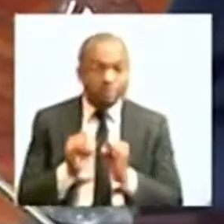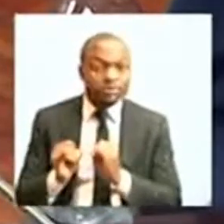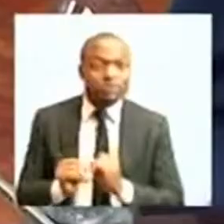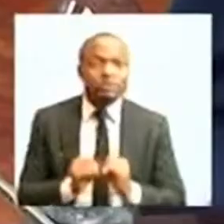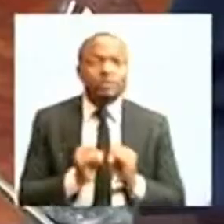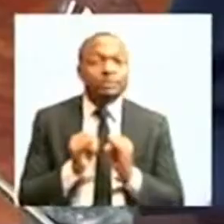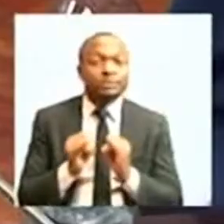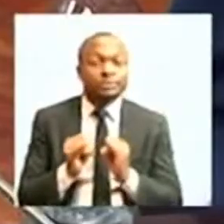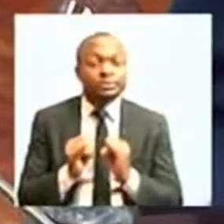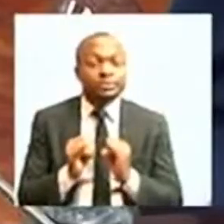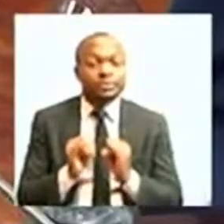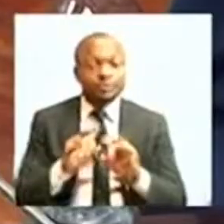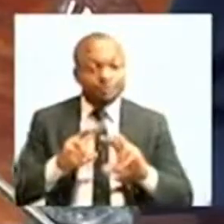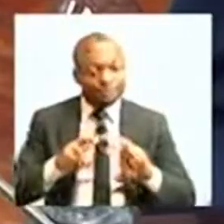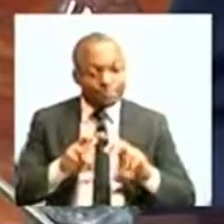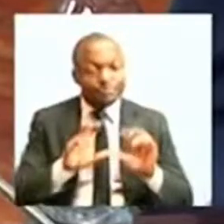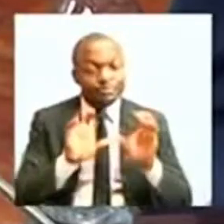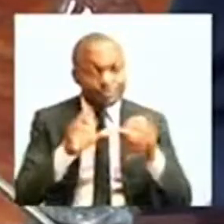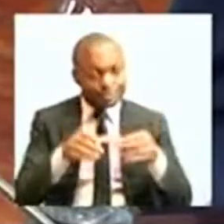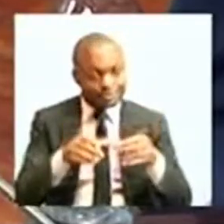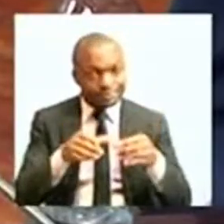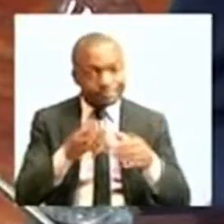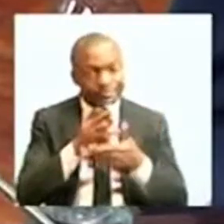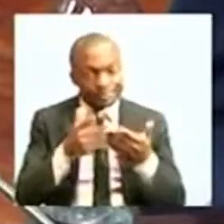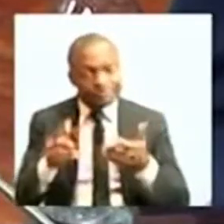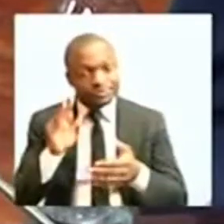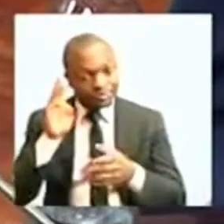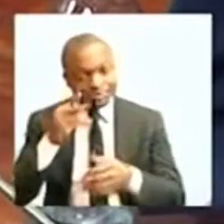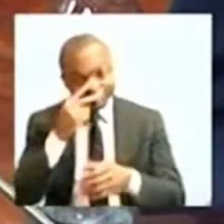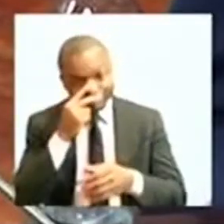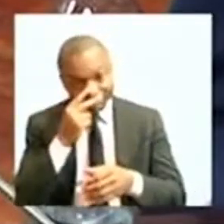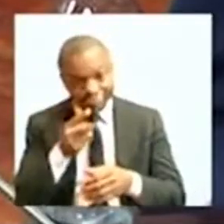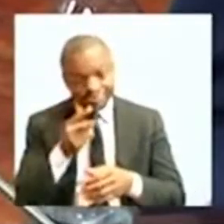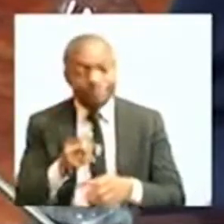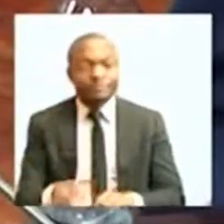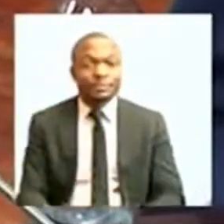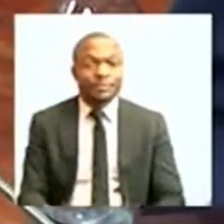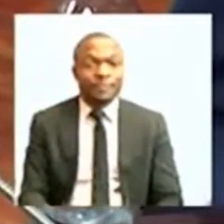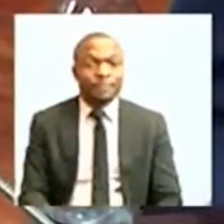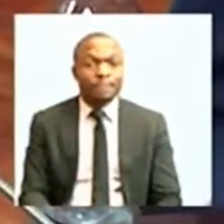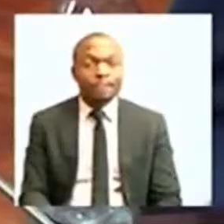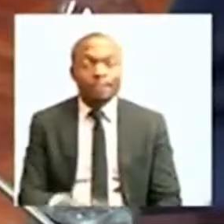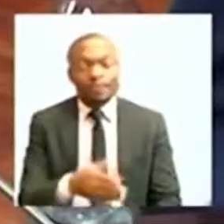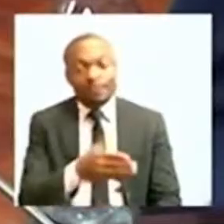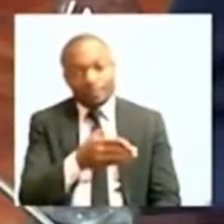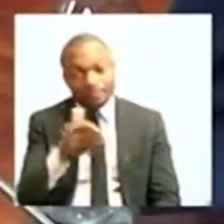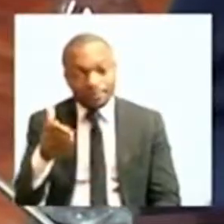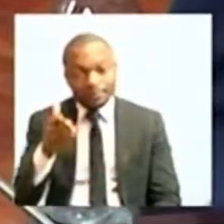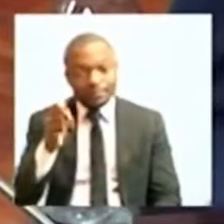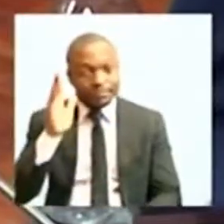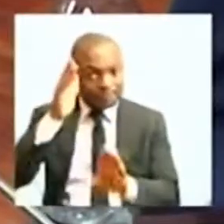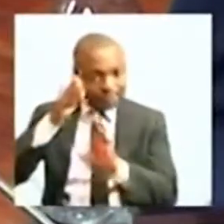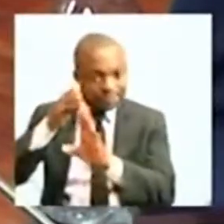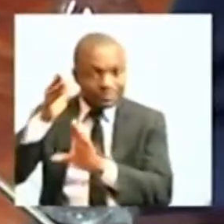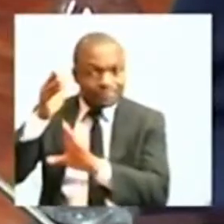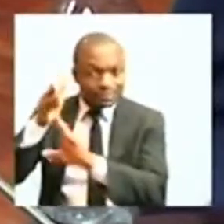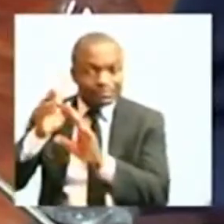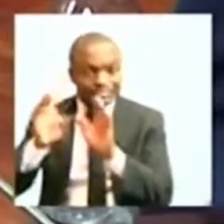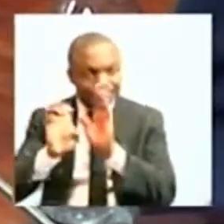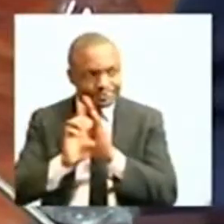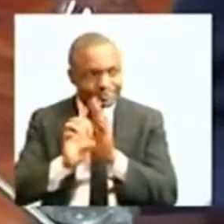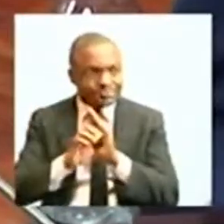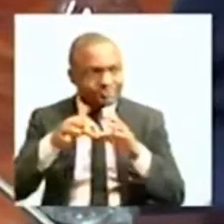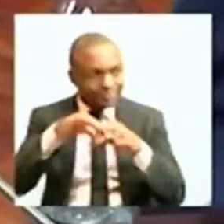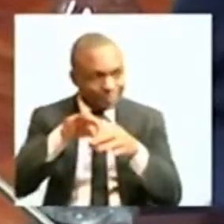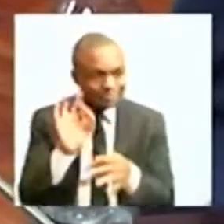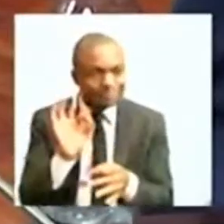of an evaluation committee. That's something that we'll look into. If there are specific examples where, for example, we find